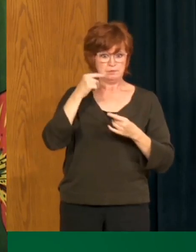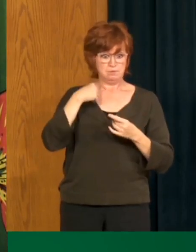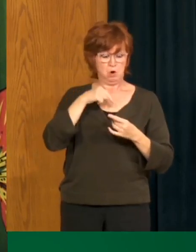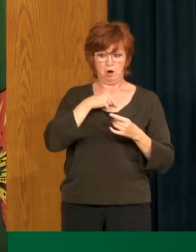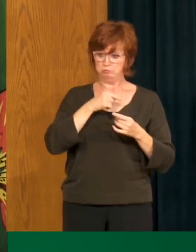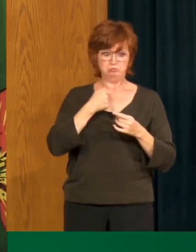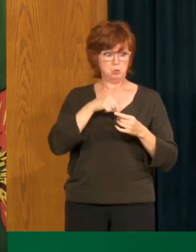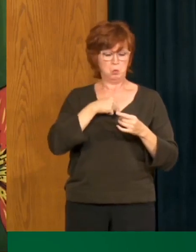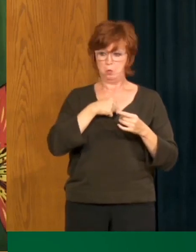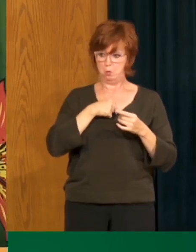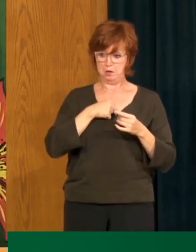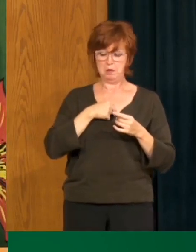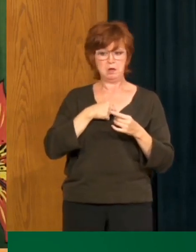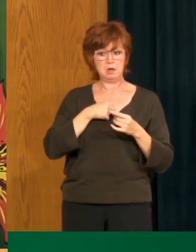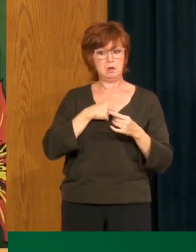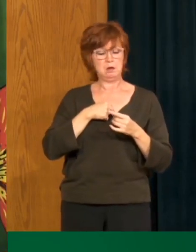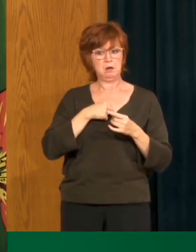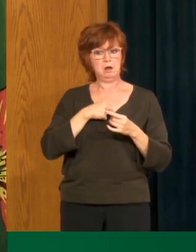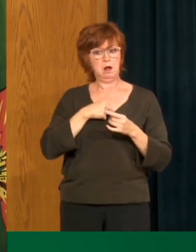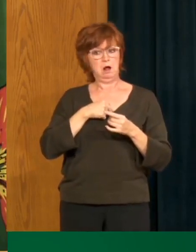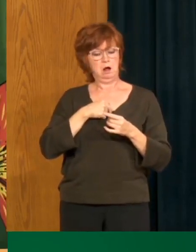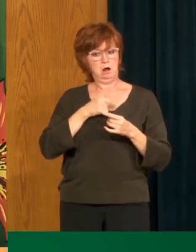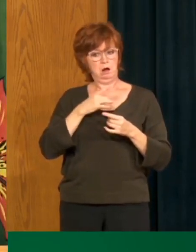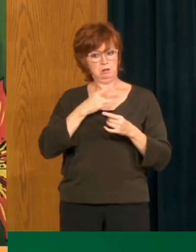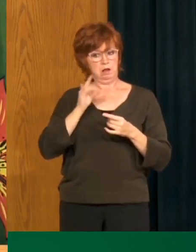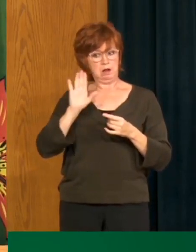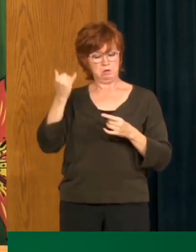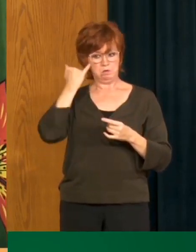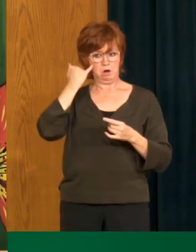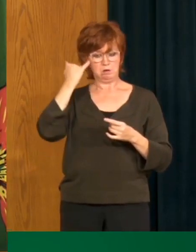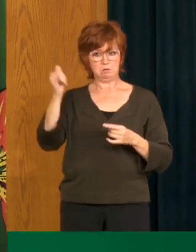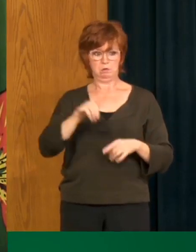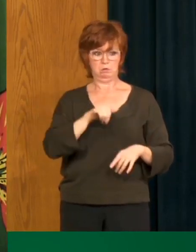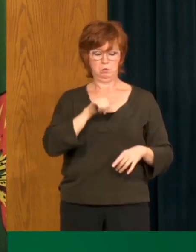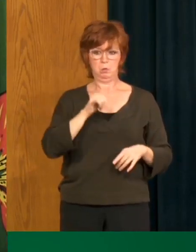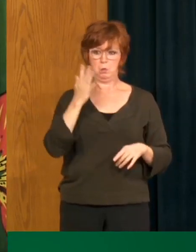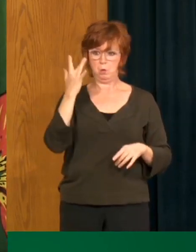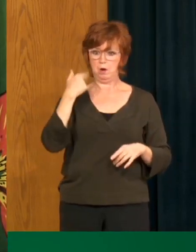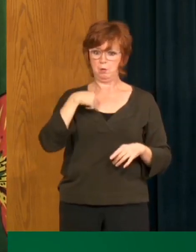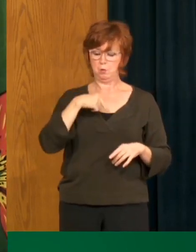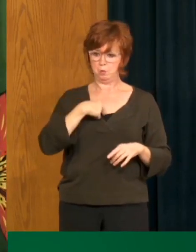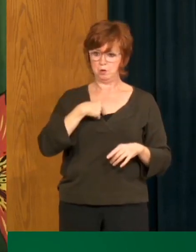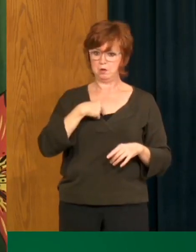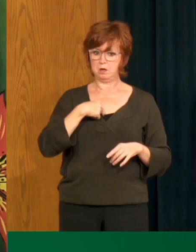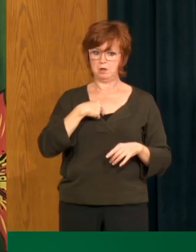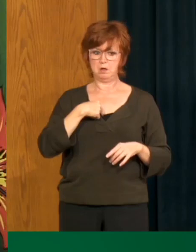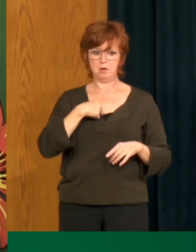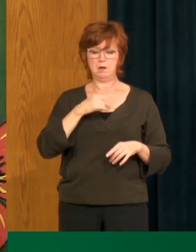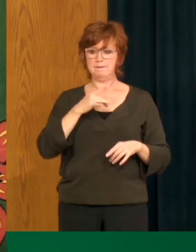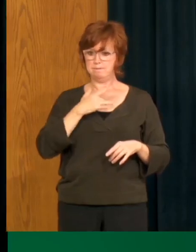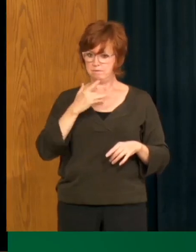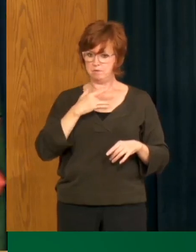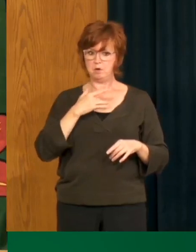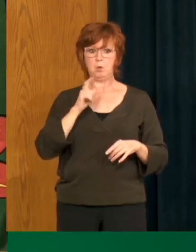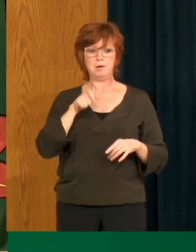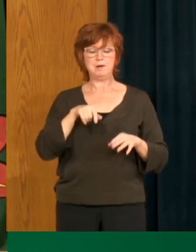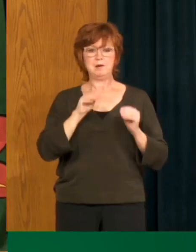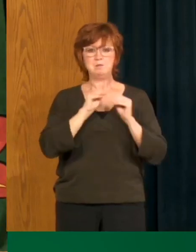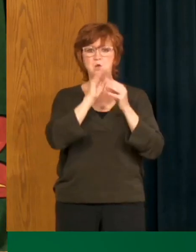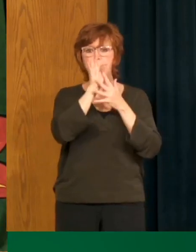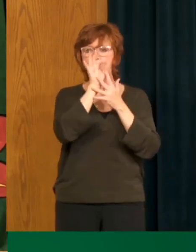but the area of the opportunity to potentially add to the tools in our tool chest, if you will,